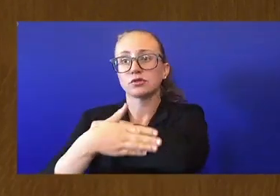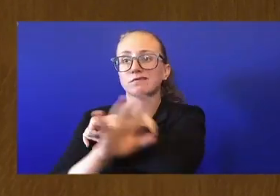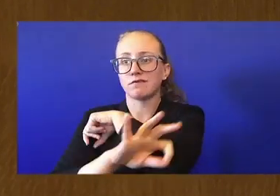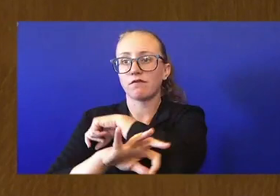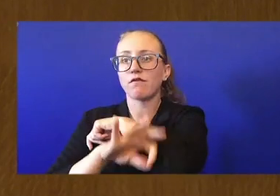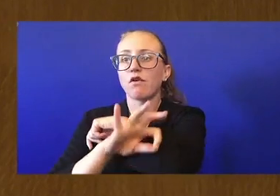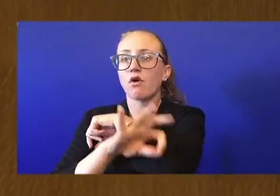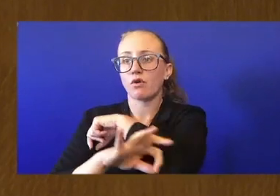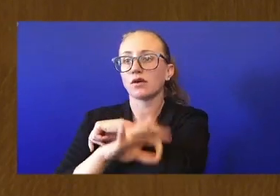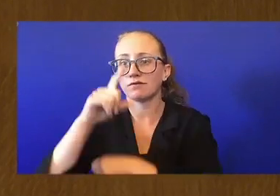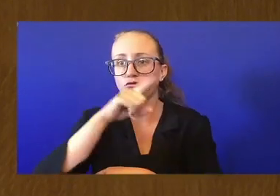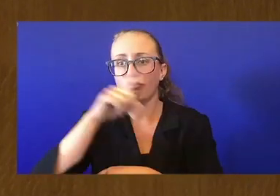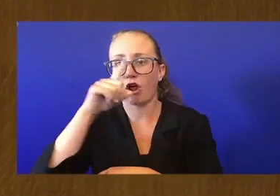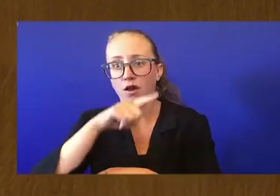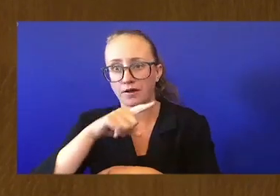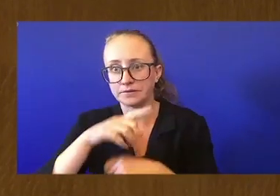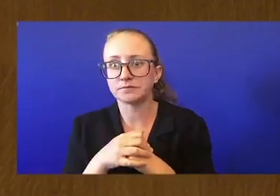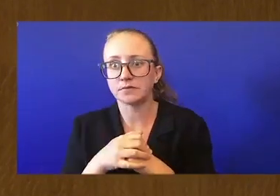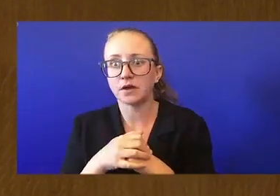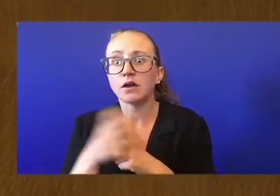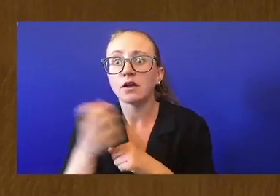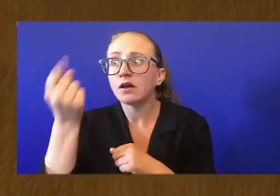involved, it's like,